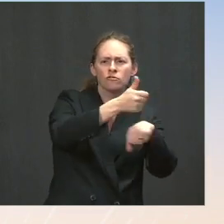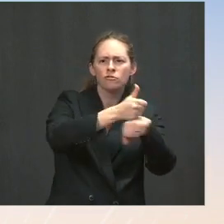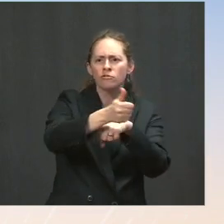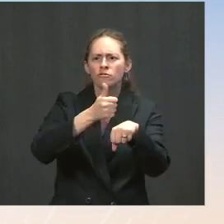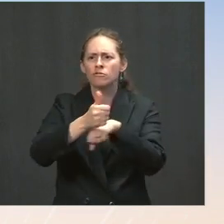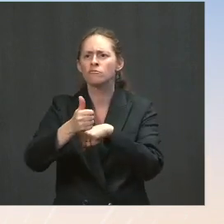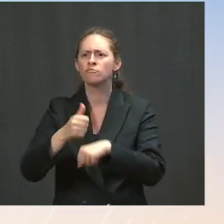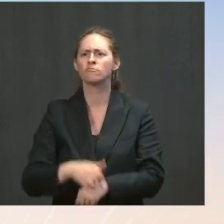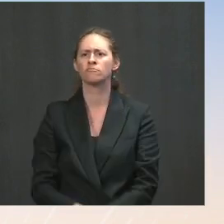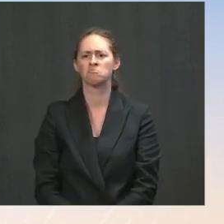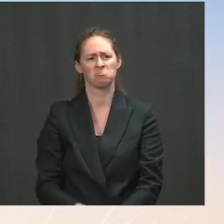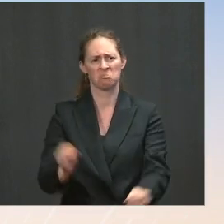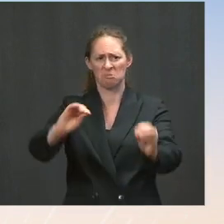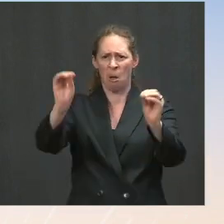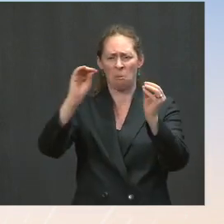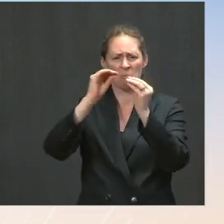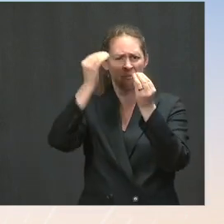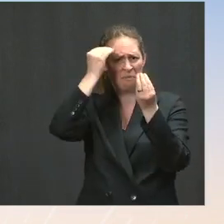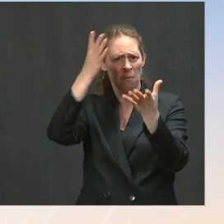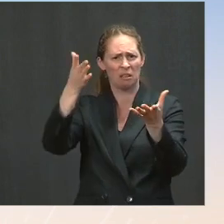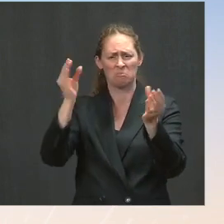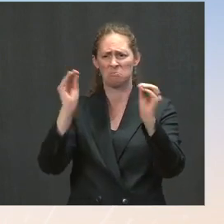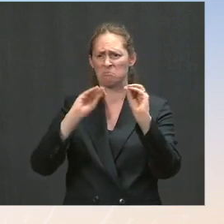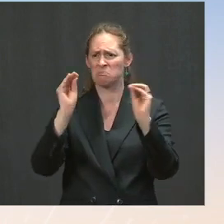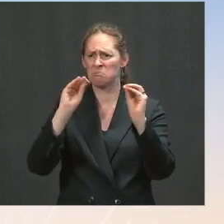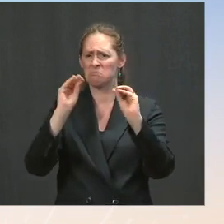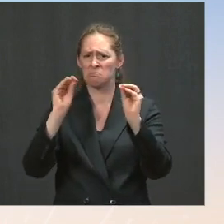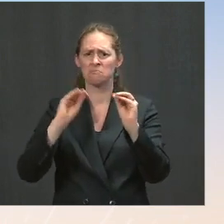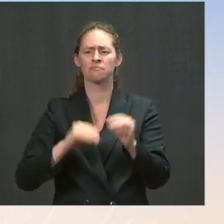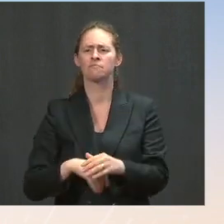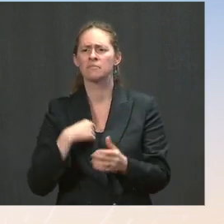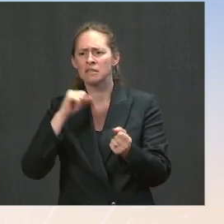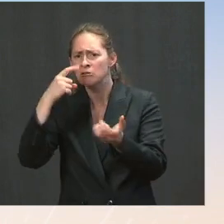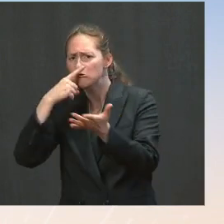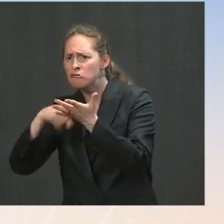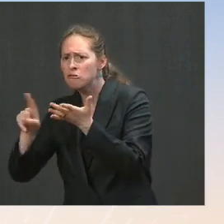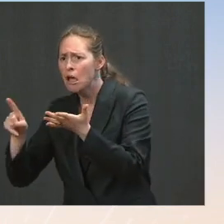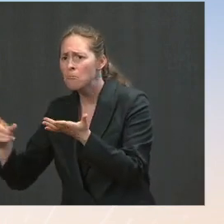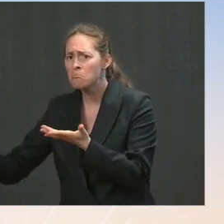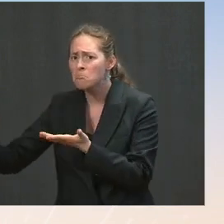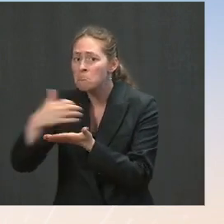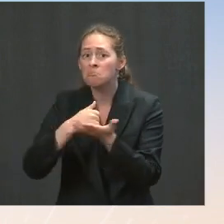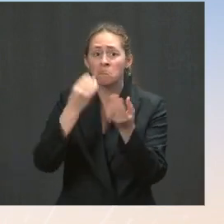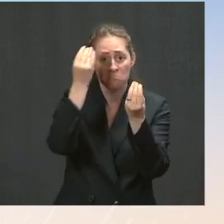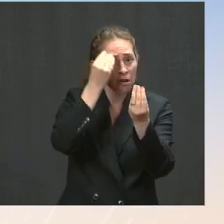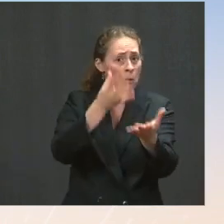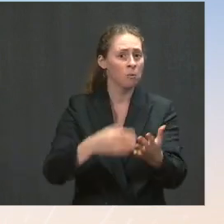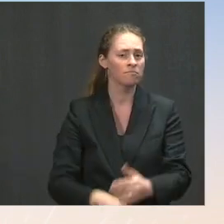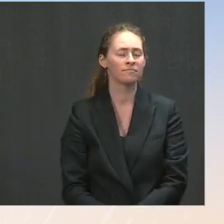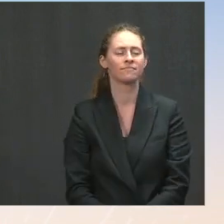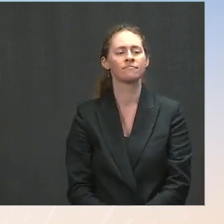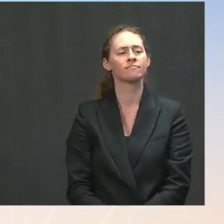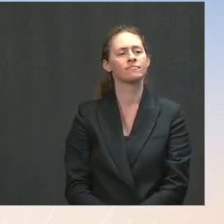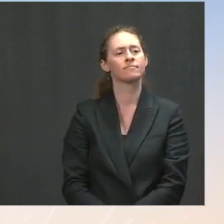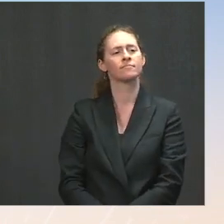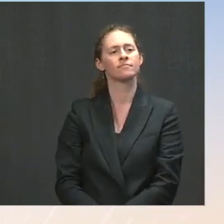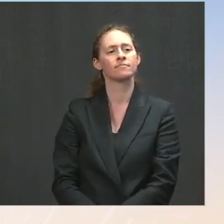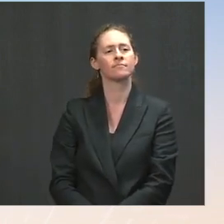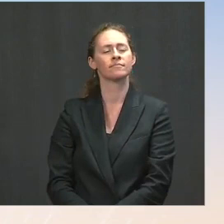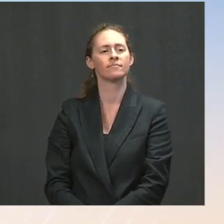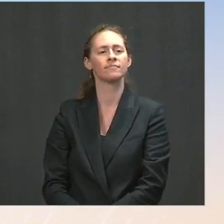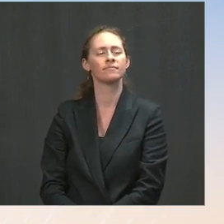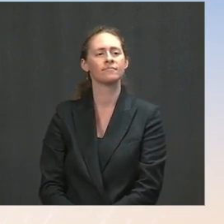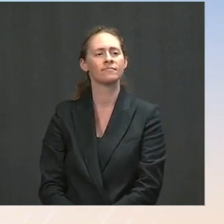happy to check and see if there's more we can convey about the personnel process. Go ahead. Just to follow up on Peter's point, does President